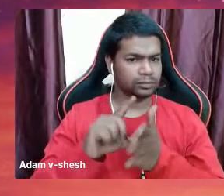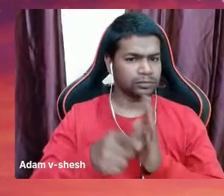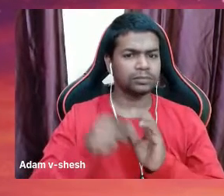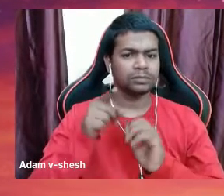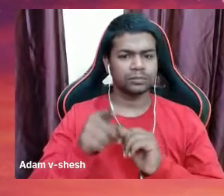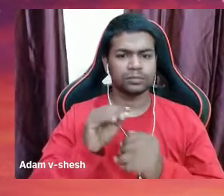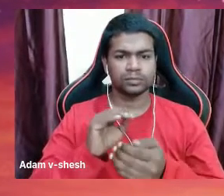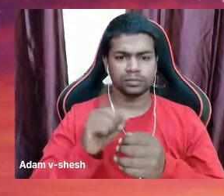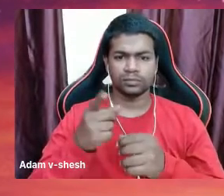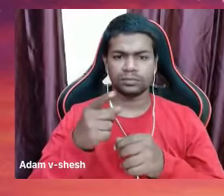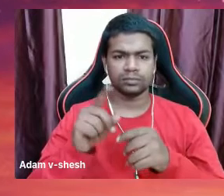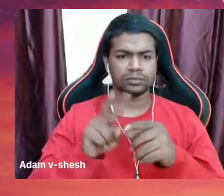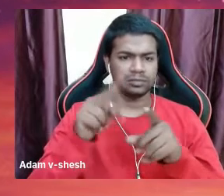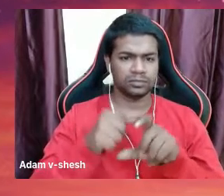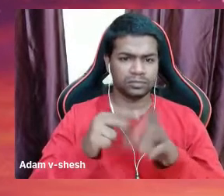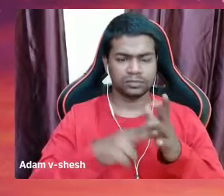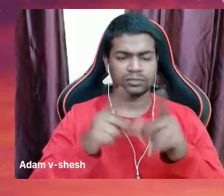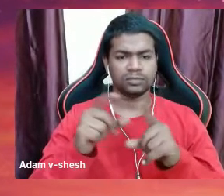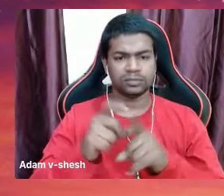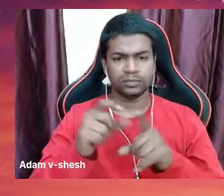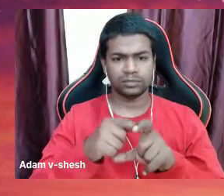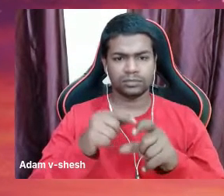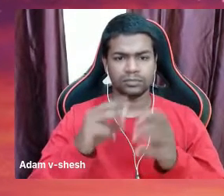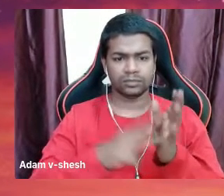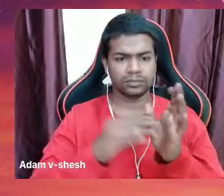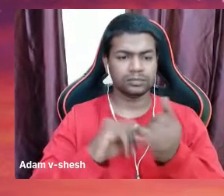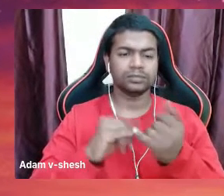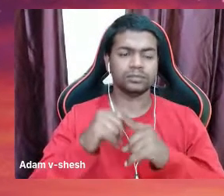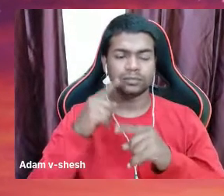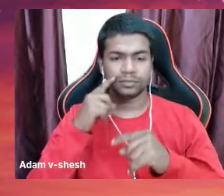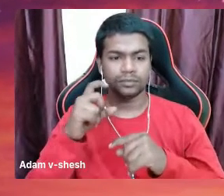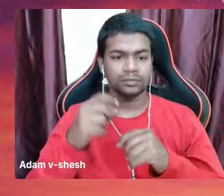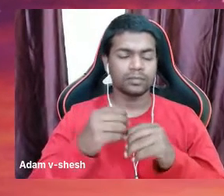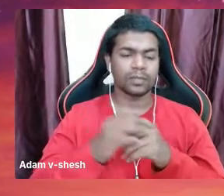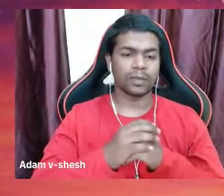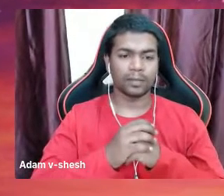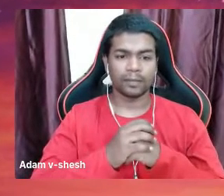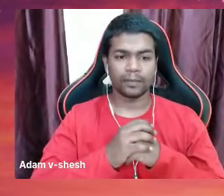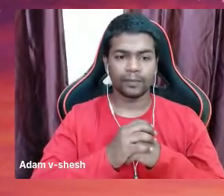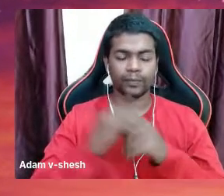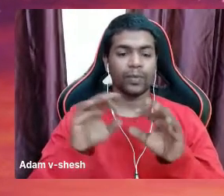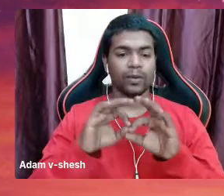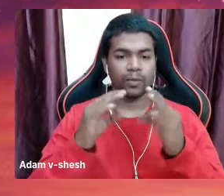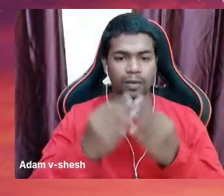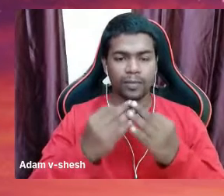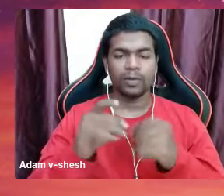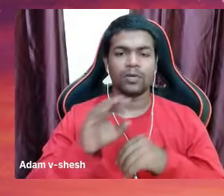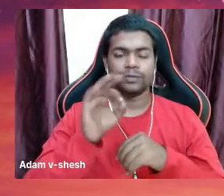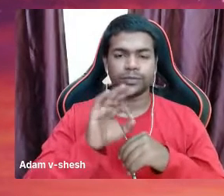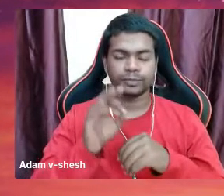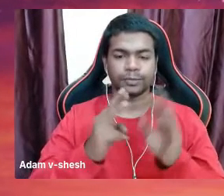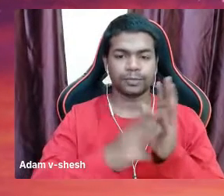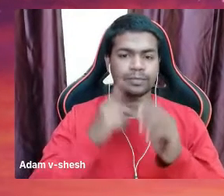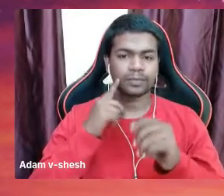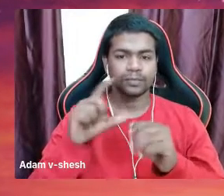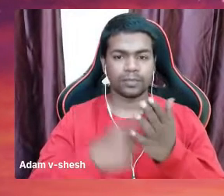venture capital firms, so many domestic venture capital firms, international venture capital firms, family offices, micro VCs,